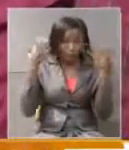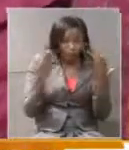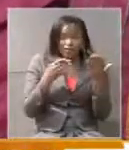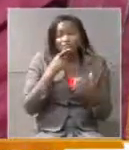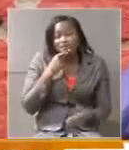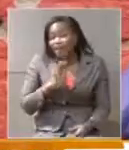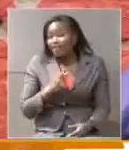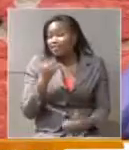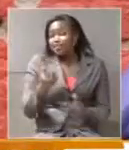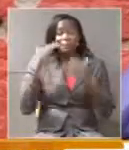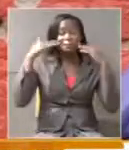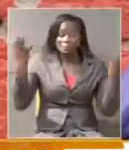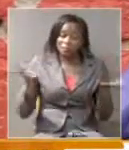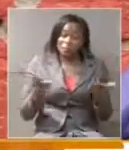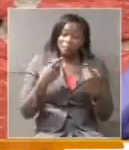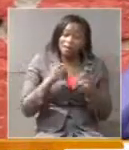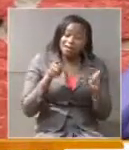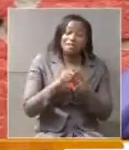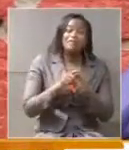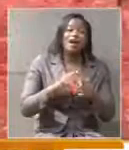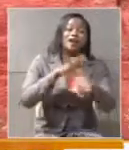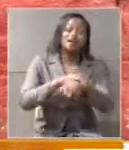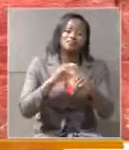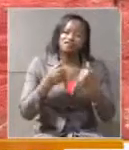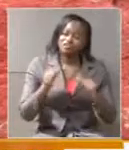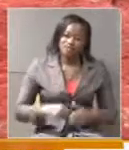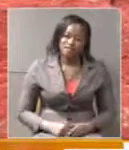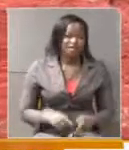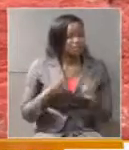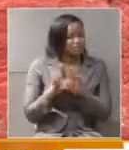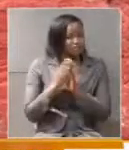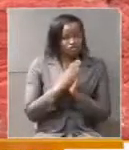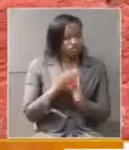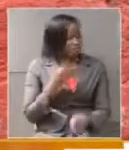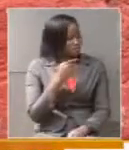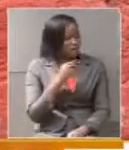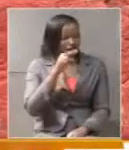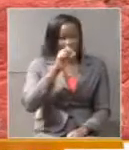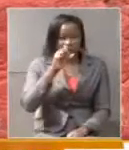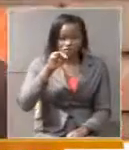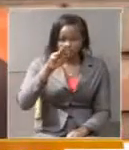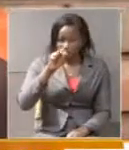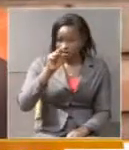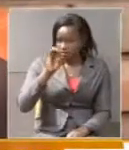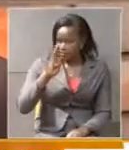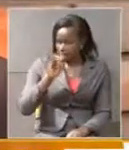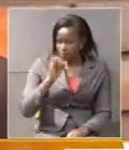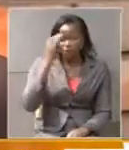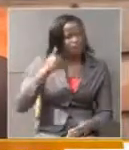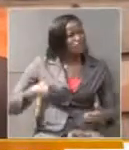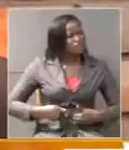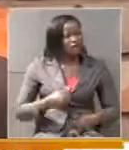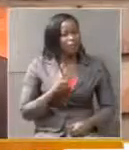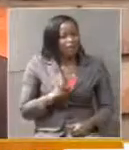father, yet he cannot be accessed? This is the story of Namtevi Fiona, a teenage mother